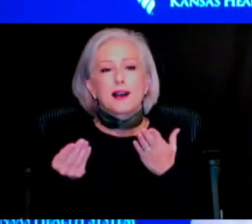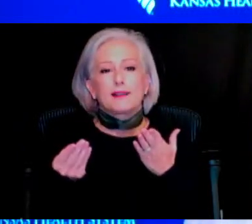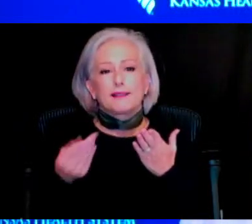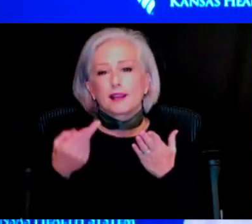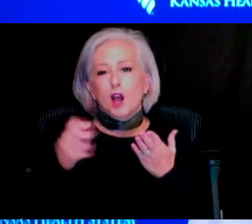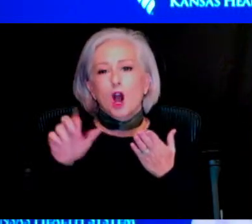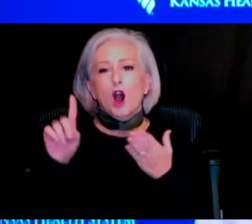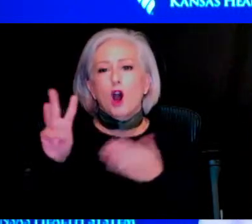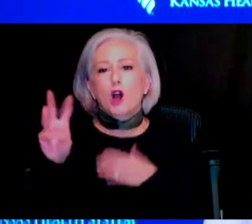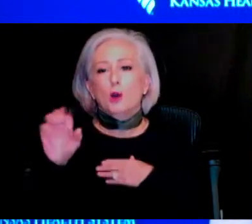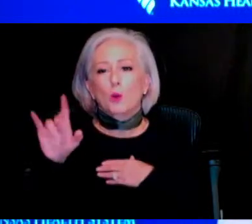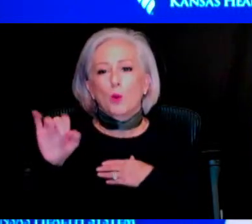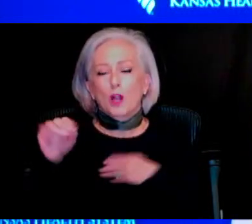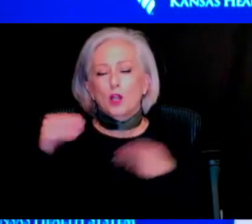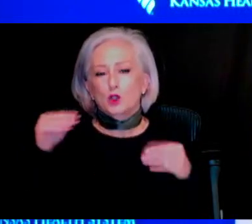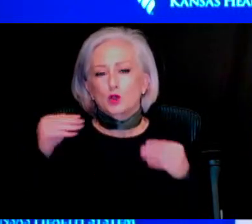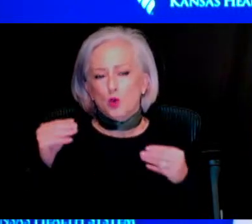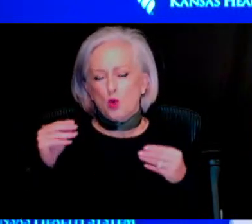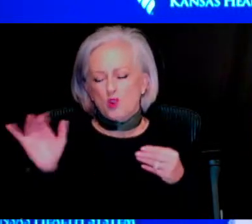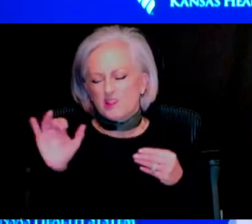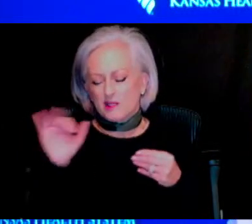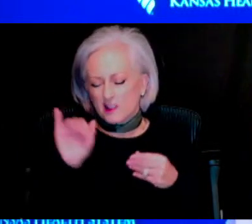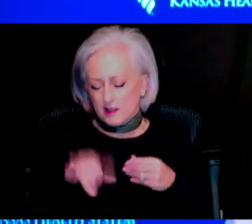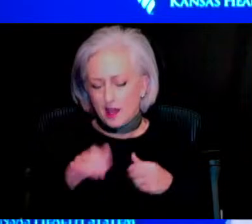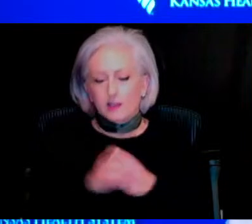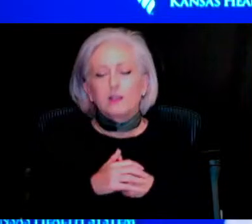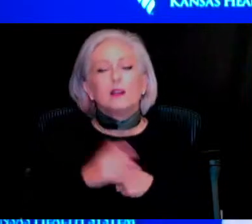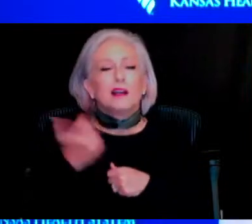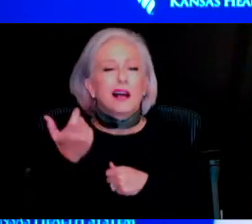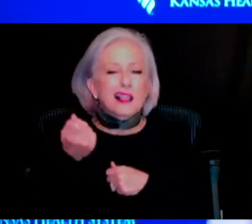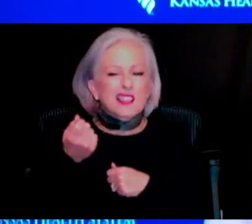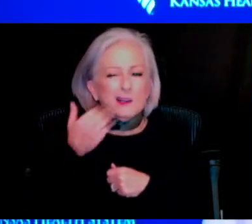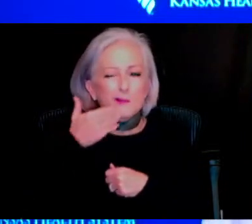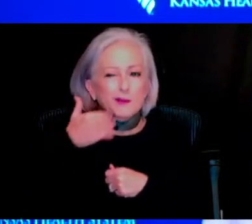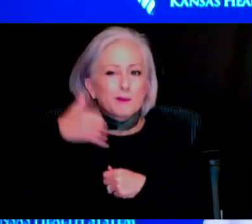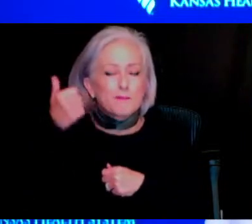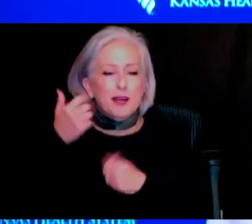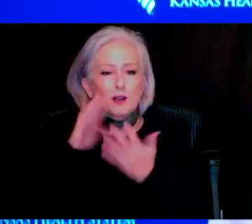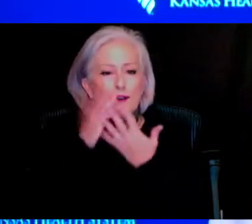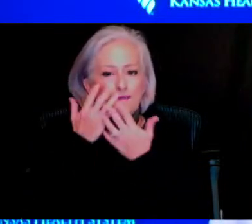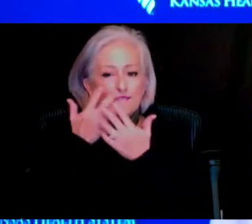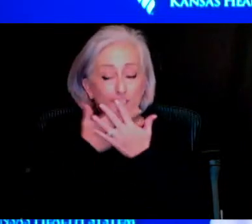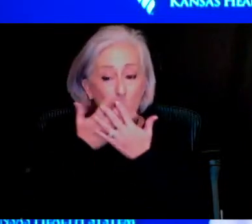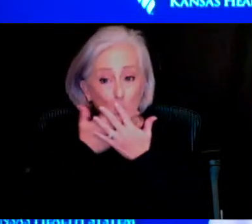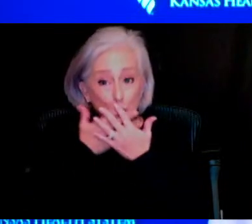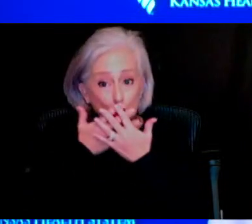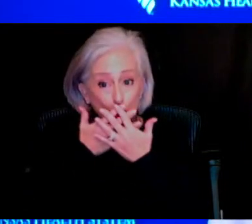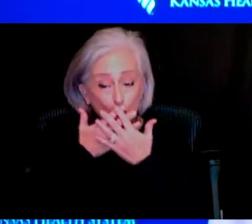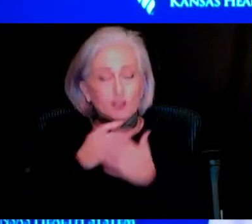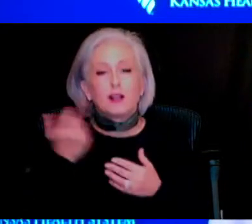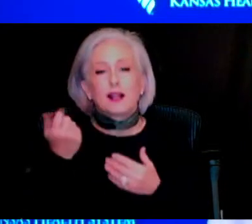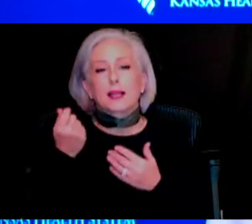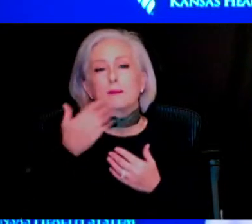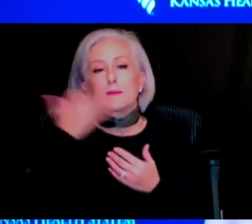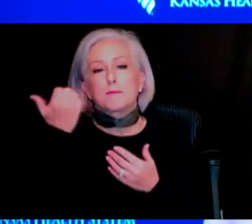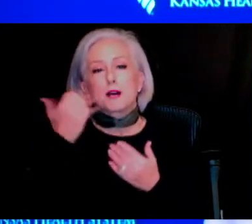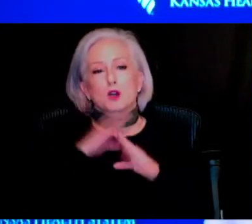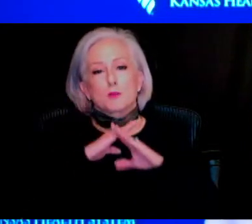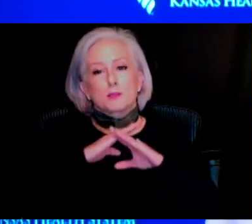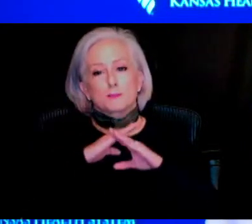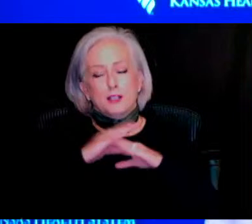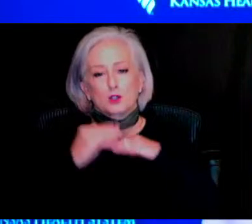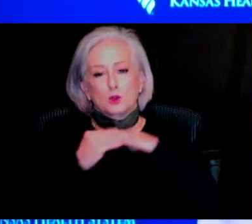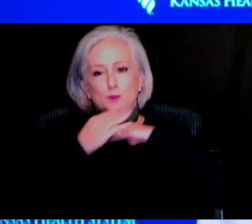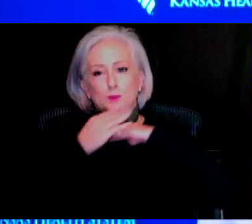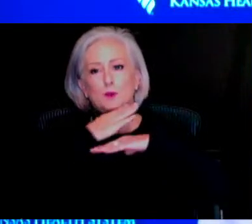like that. You still will have a little bit better filtering and a little bit better protection as far as exposure, but also if